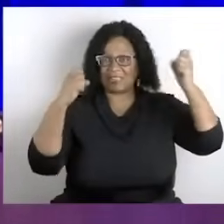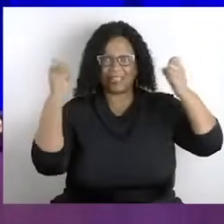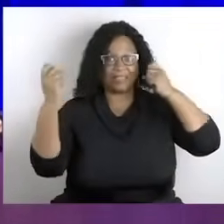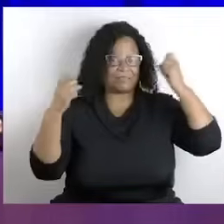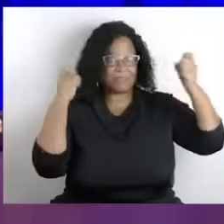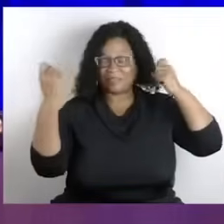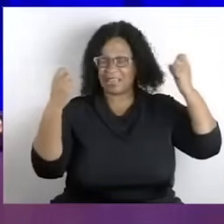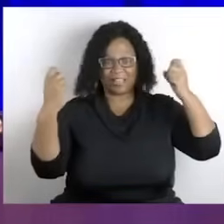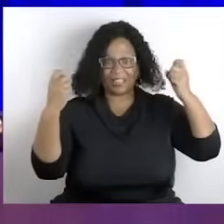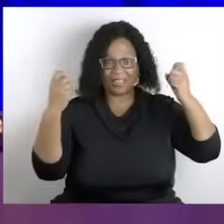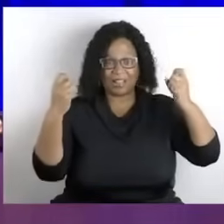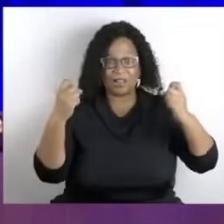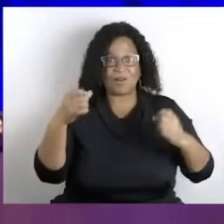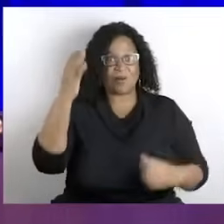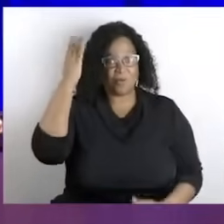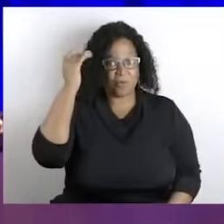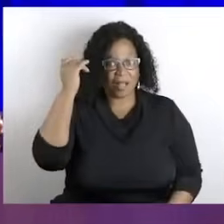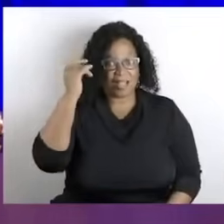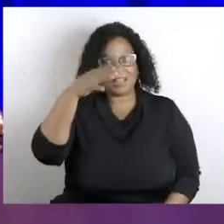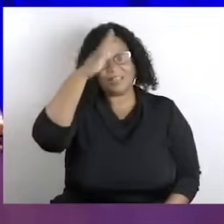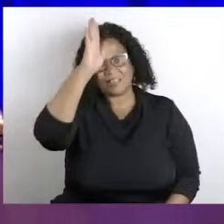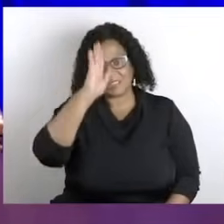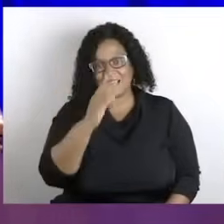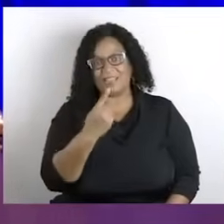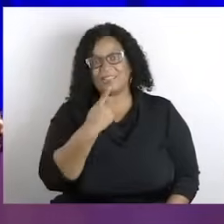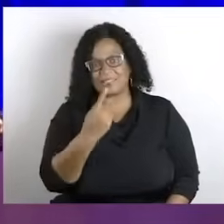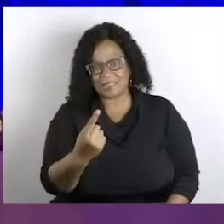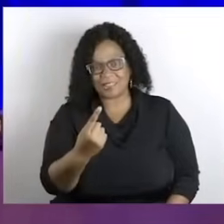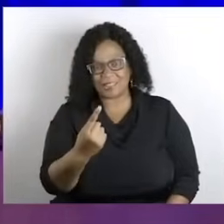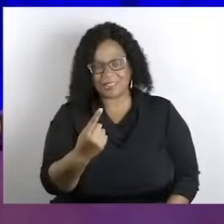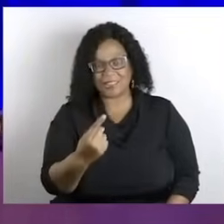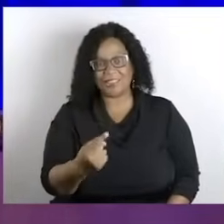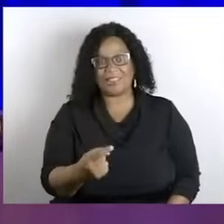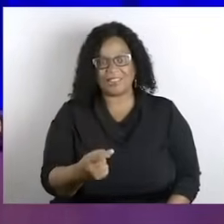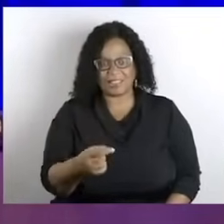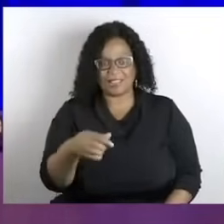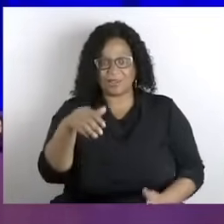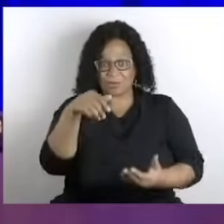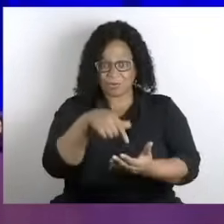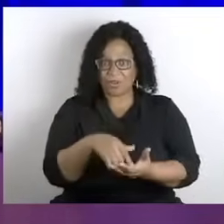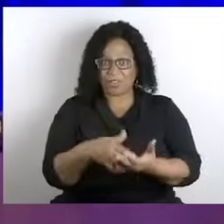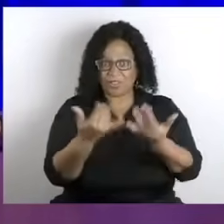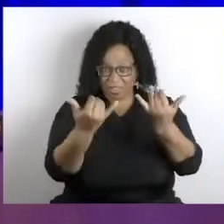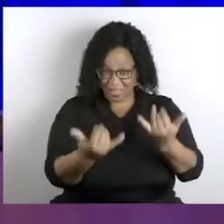God for his goodness, because God says where you are right now is not the